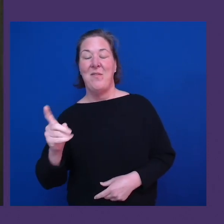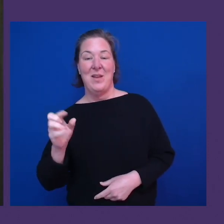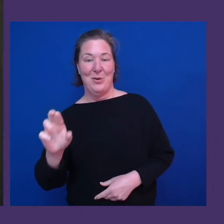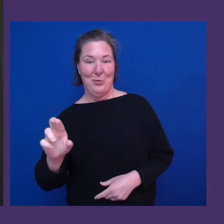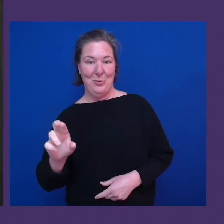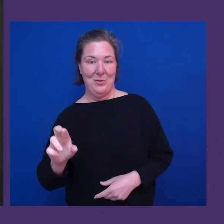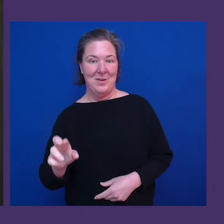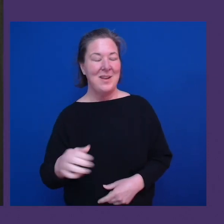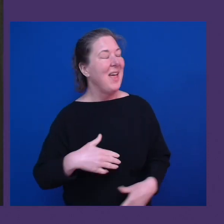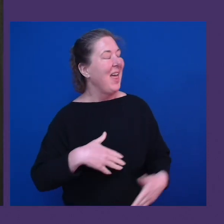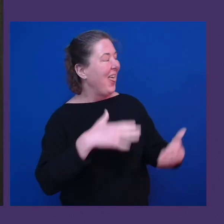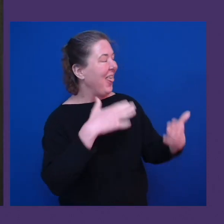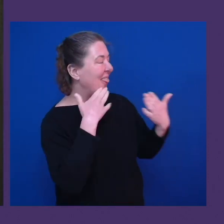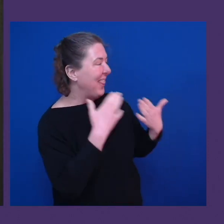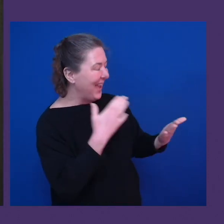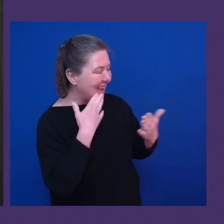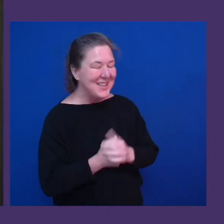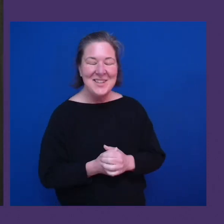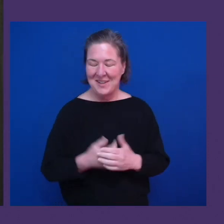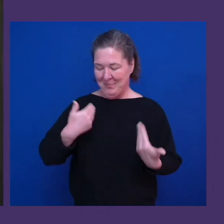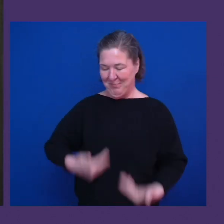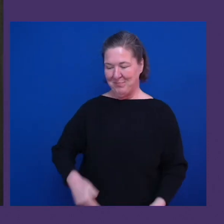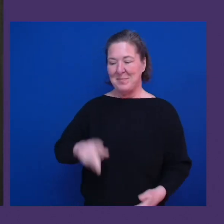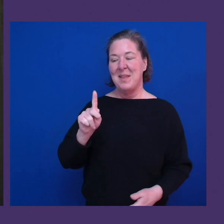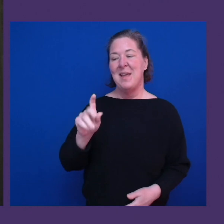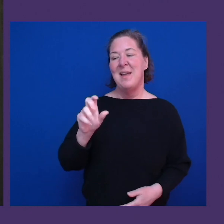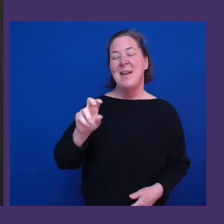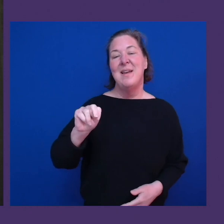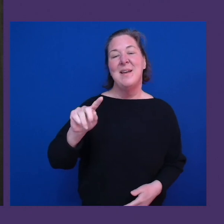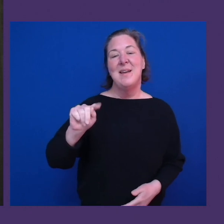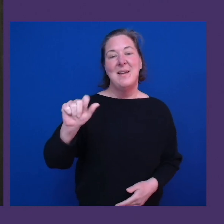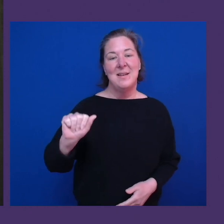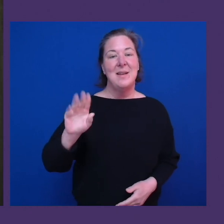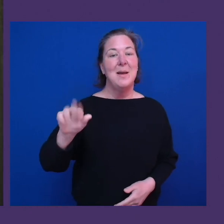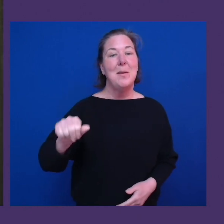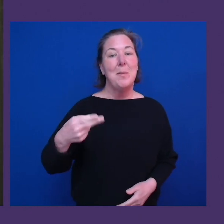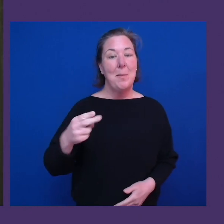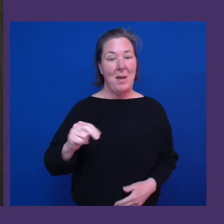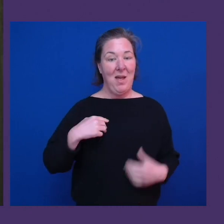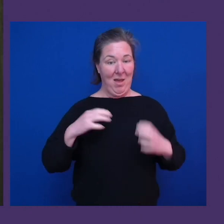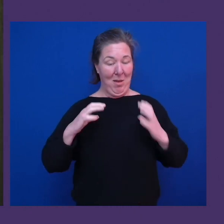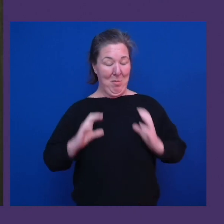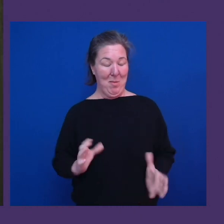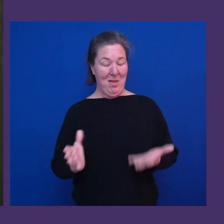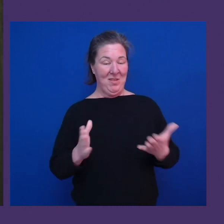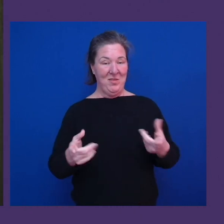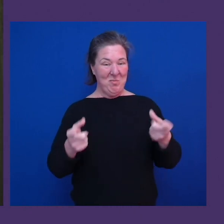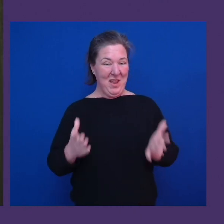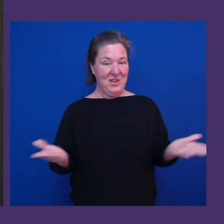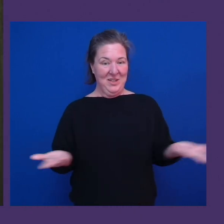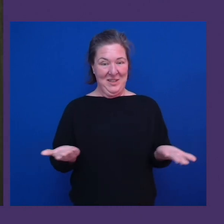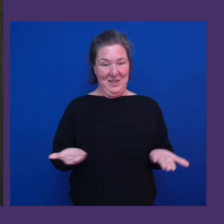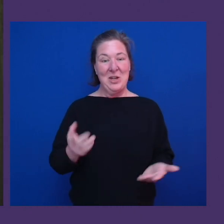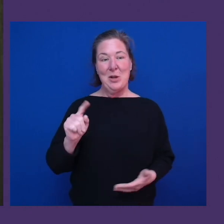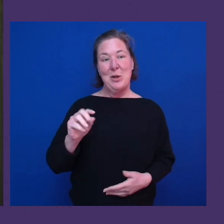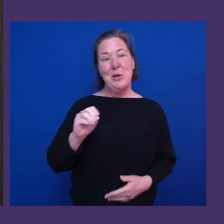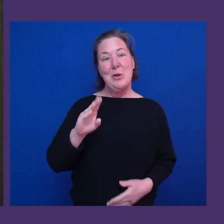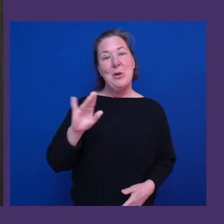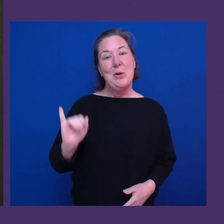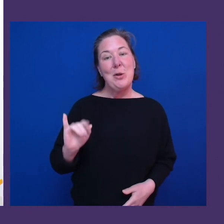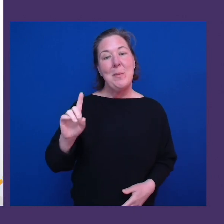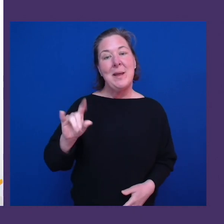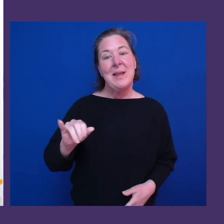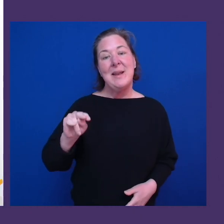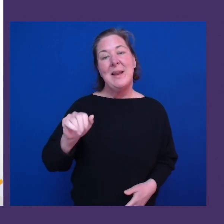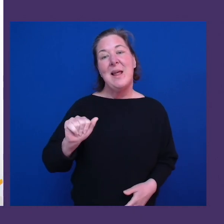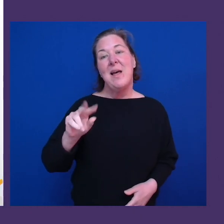Thanks, Marco. I'm Kenta Ban, and I'm the Customer Service Manager at Tobii Dynavox. I'm here today with my colleague Victor